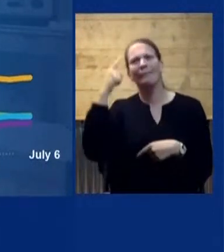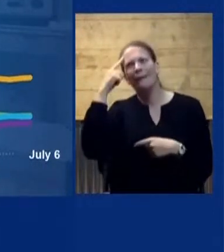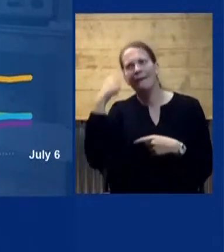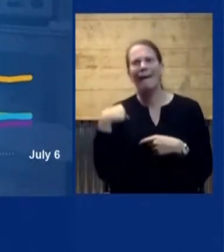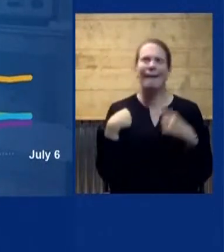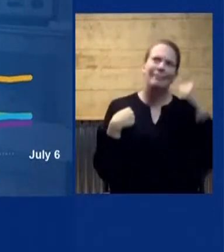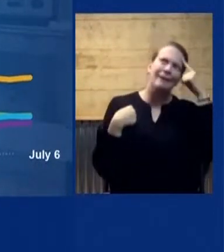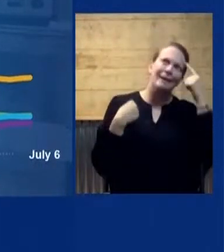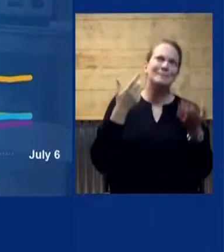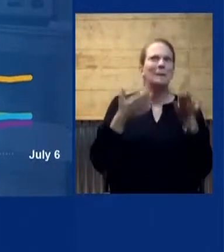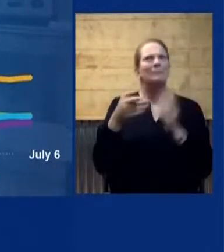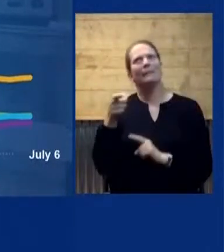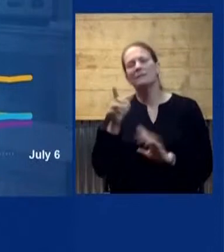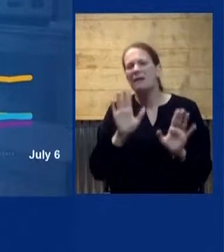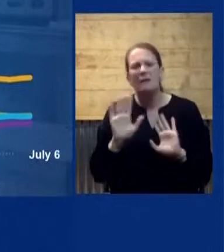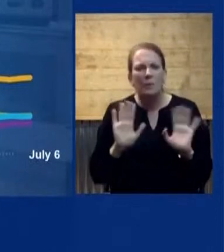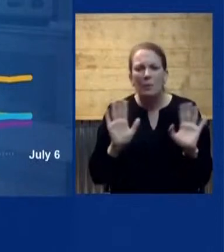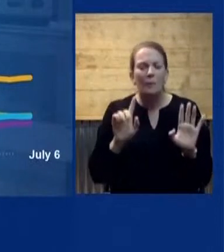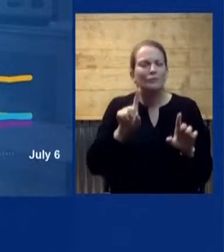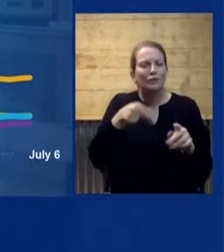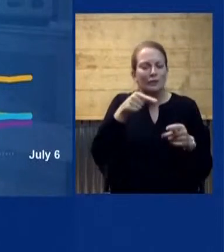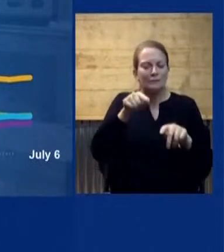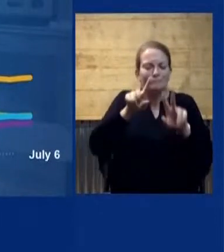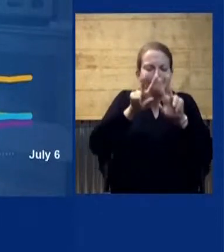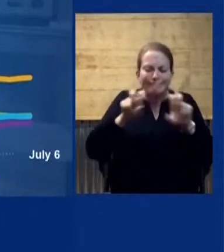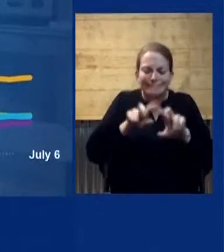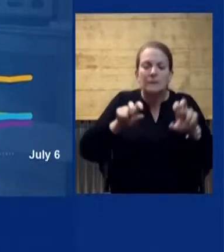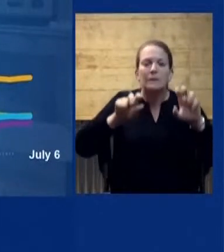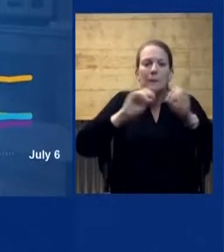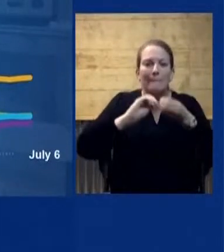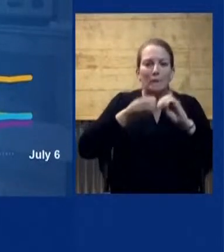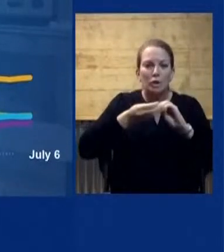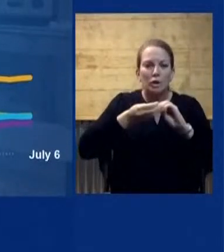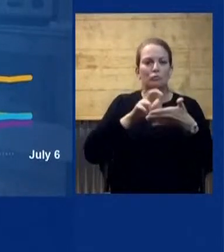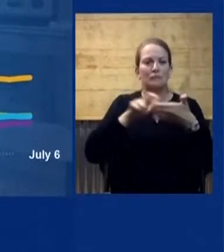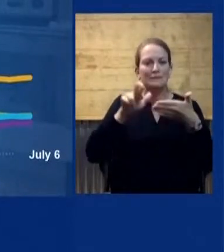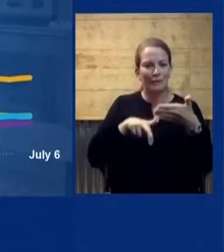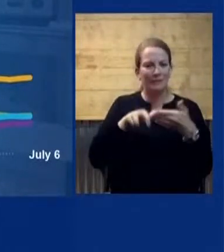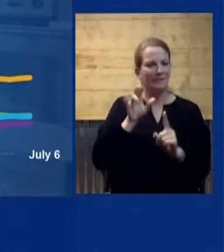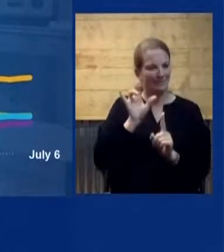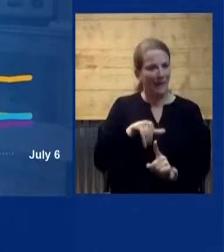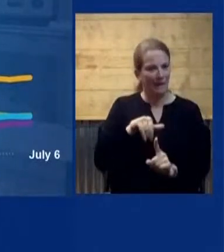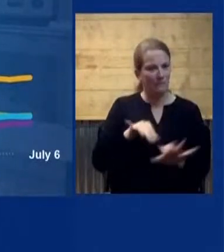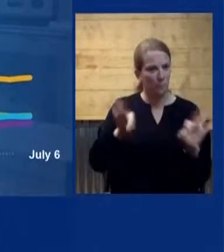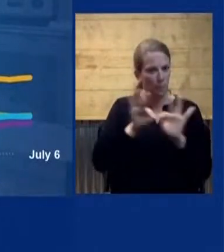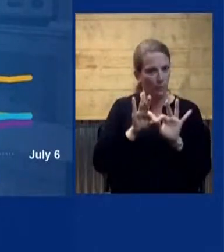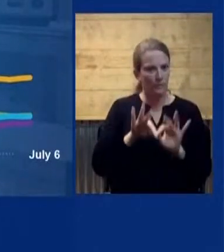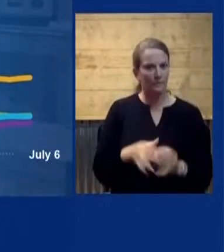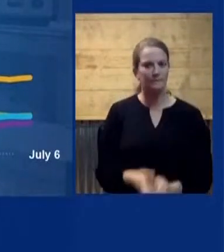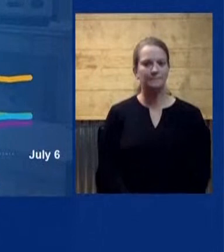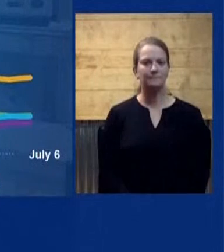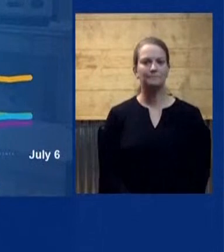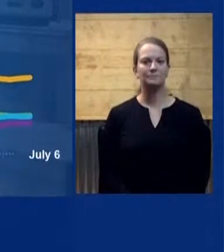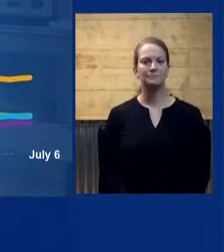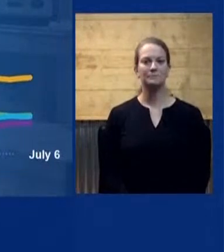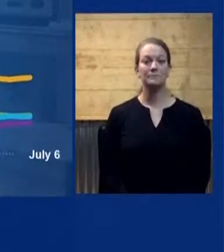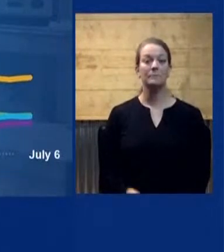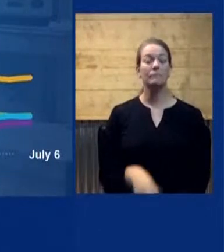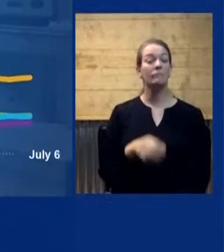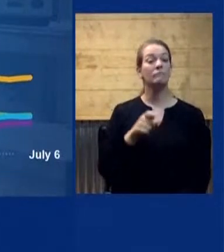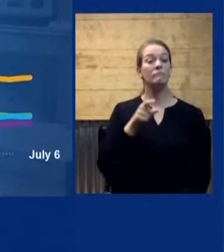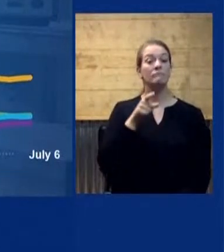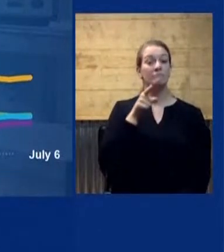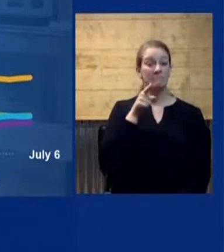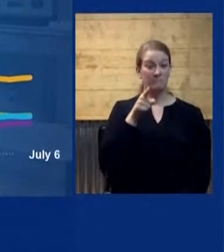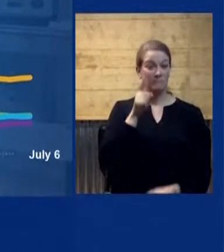well, maybe this. Look at the results. Look at the numbers. This chart, United States is the